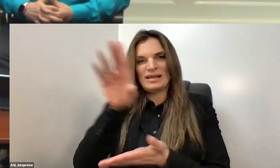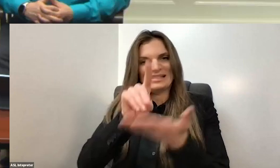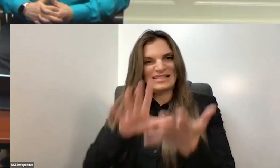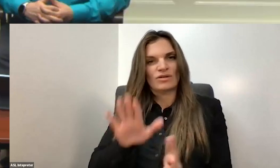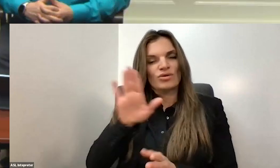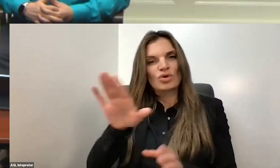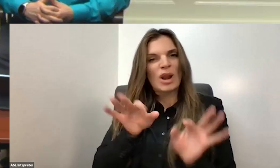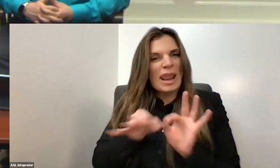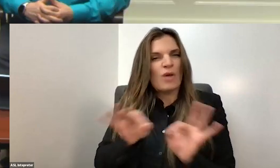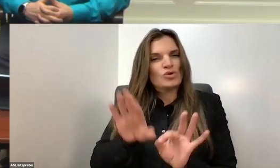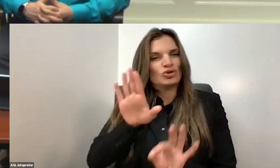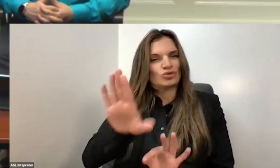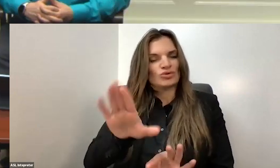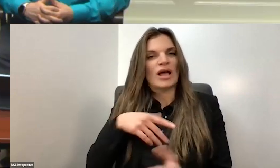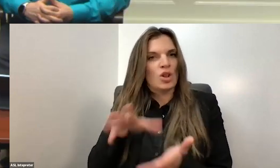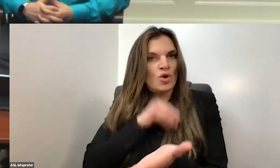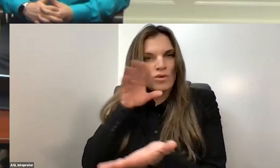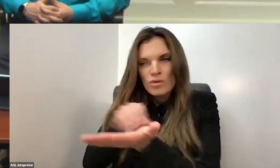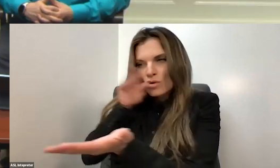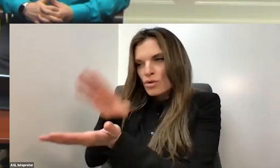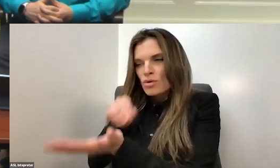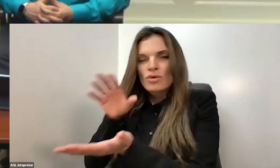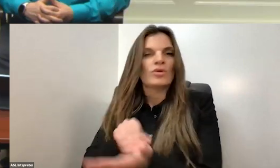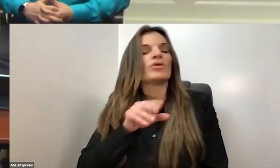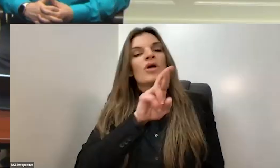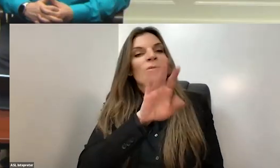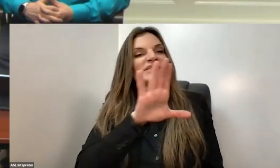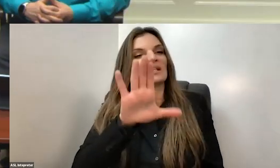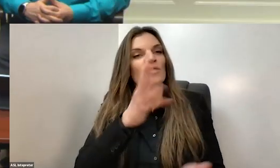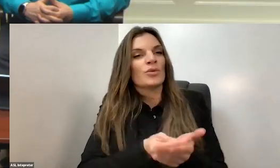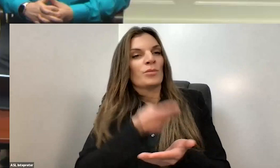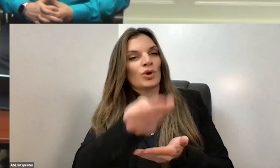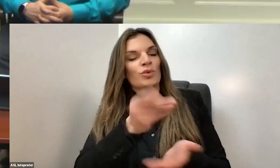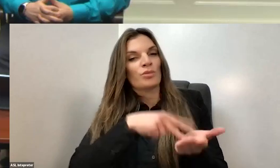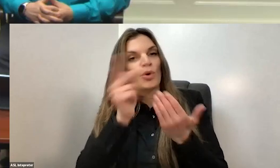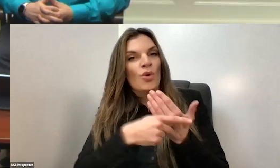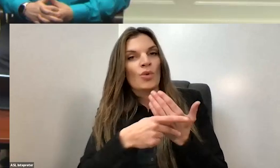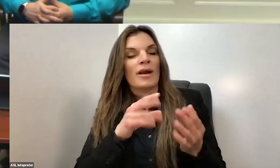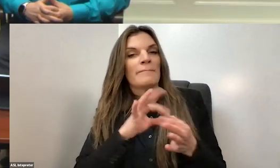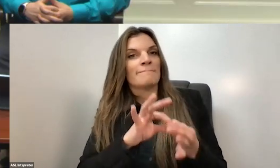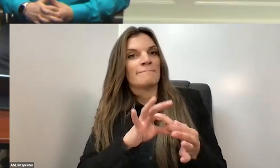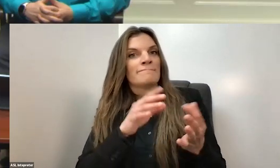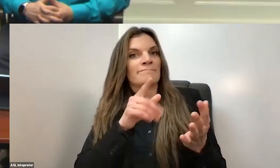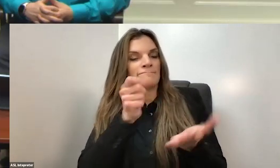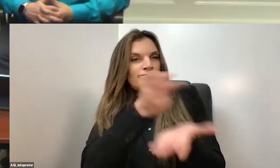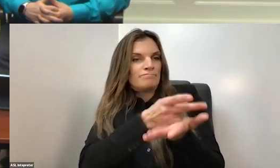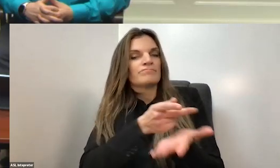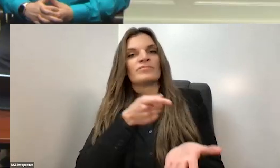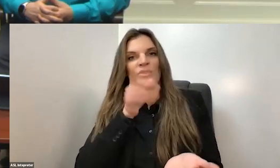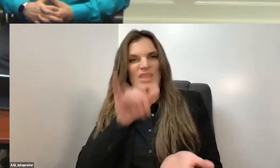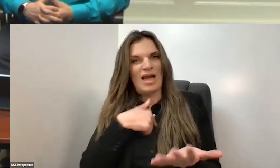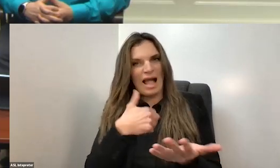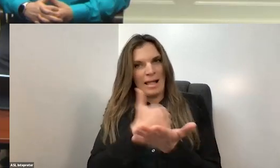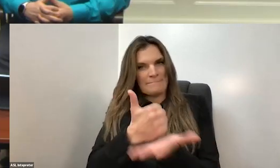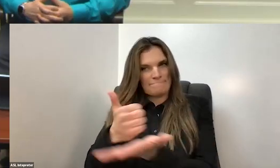build RBC's procurement program and all of those things. So that's basically